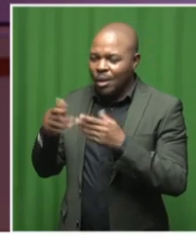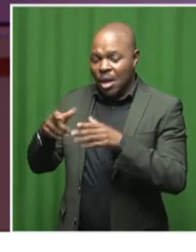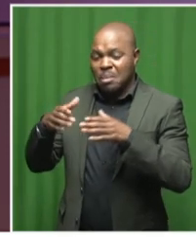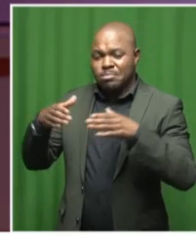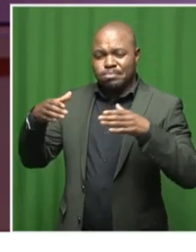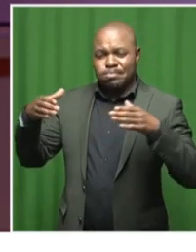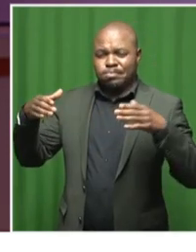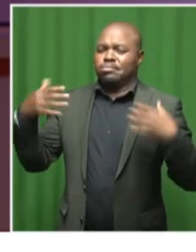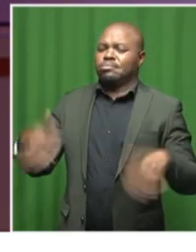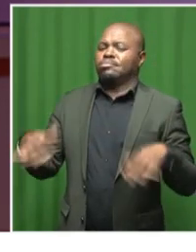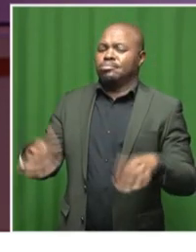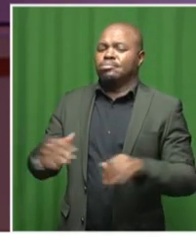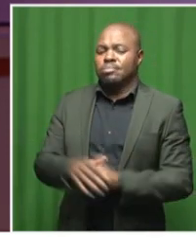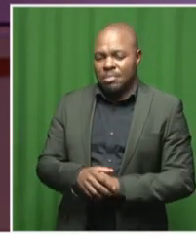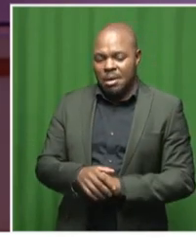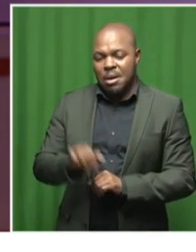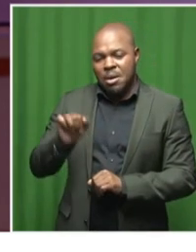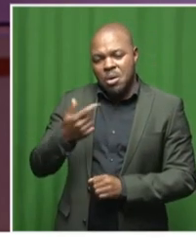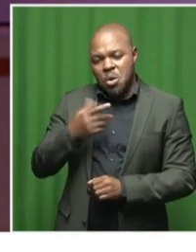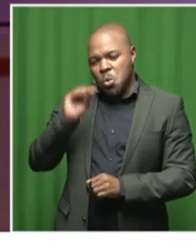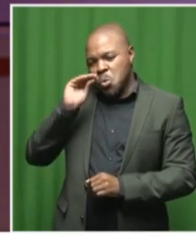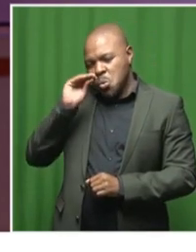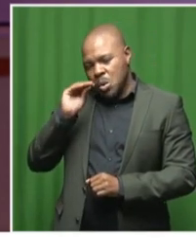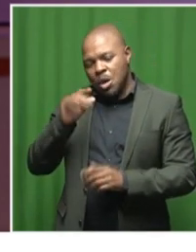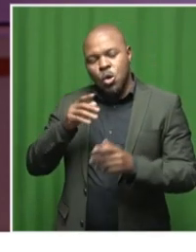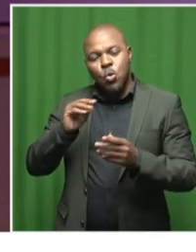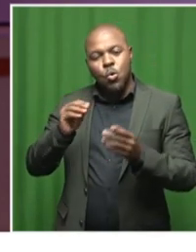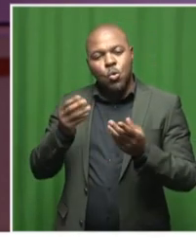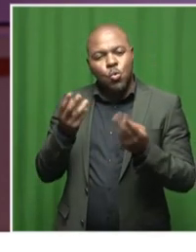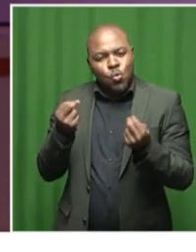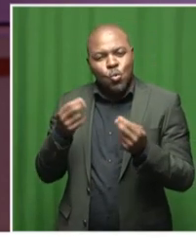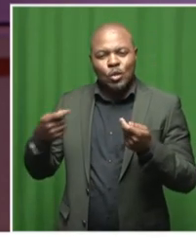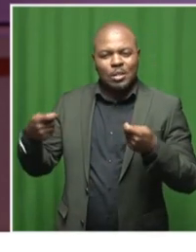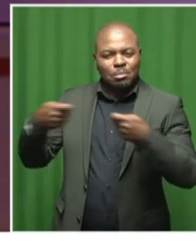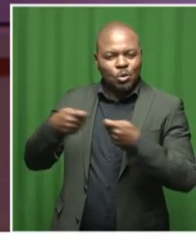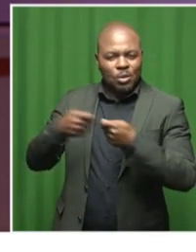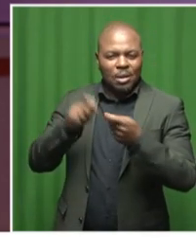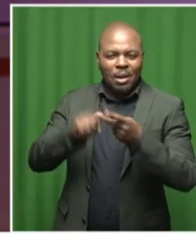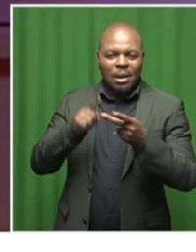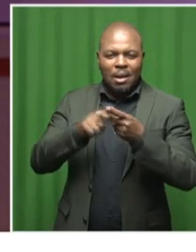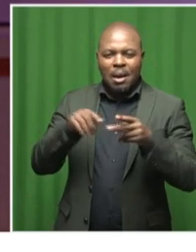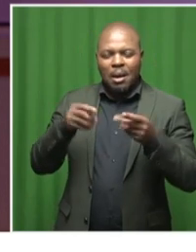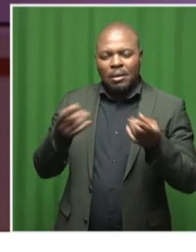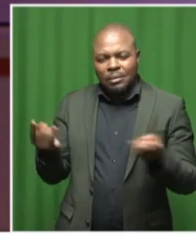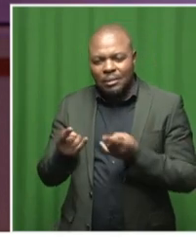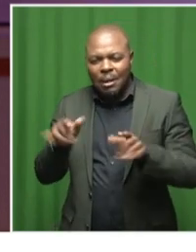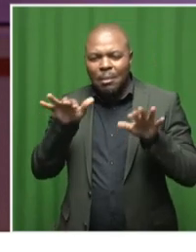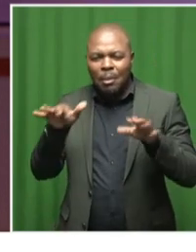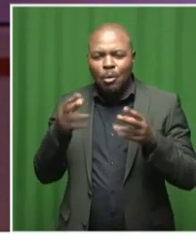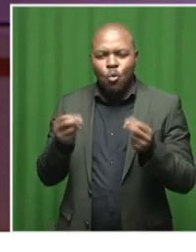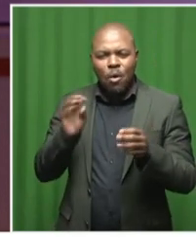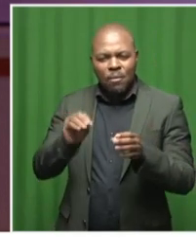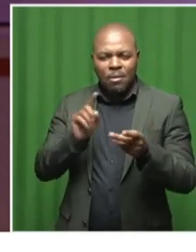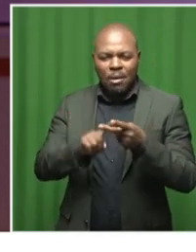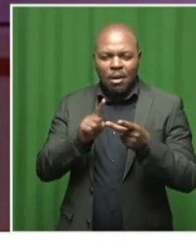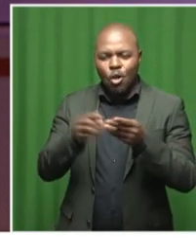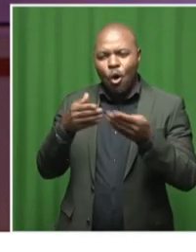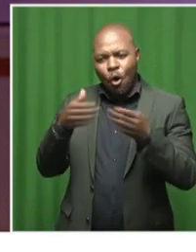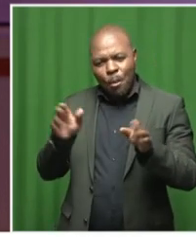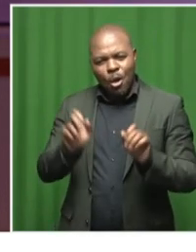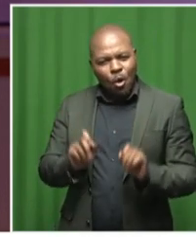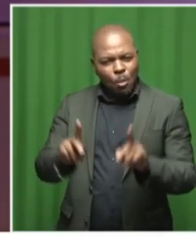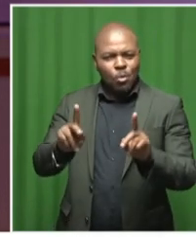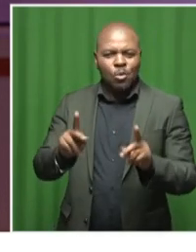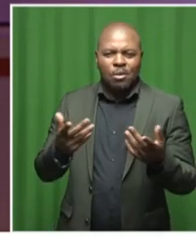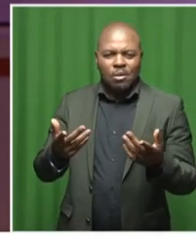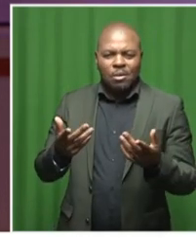lot. We've got new sponsors, we've got new traders, and it's also opened new avenues for